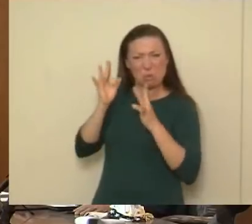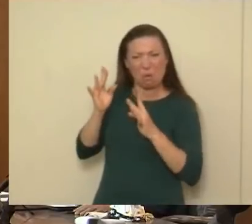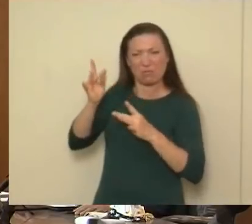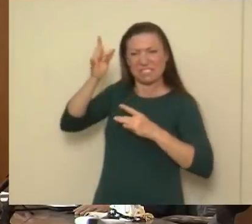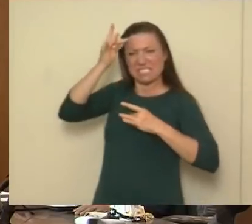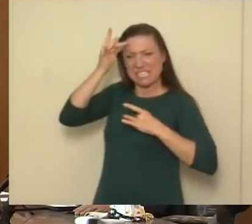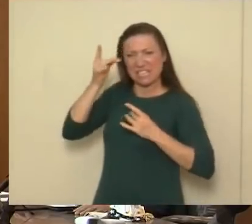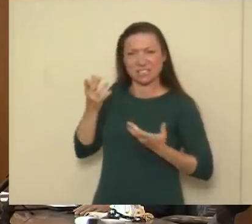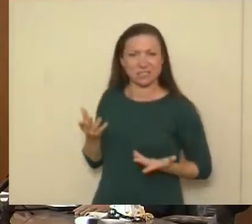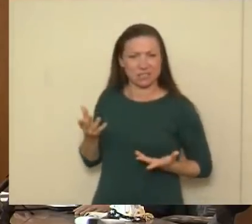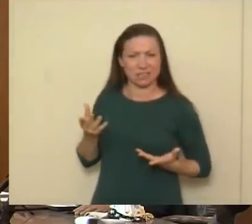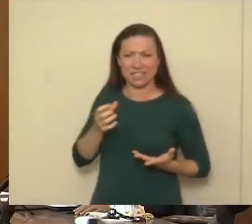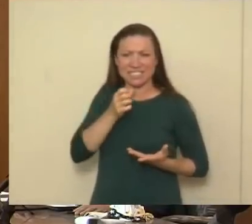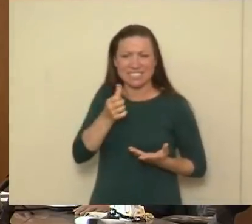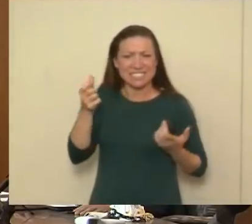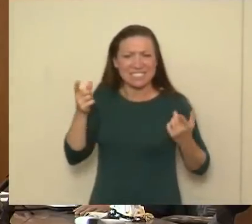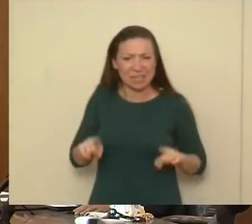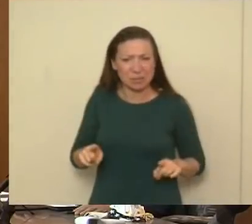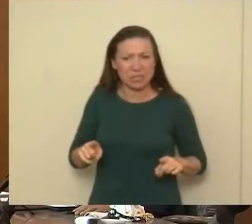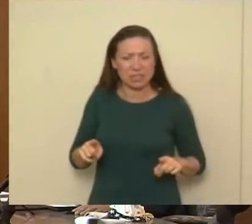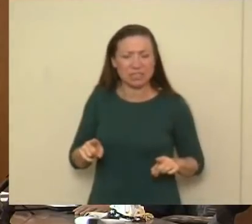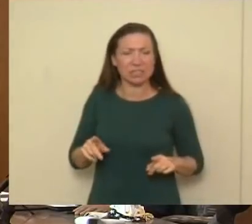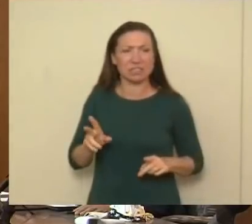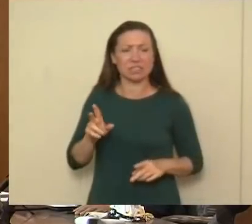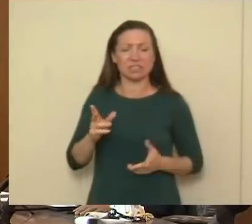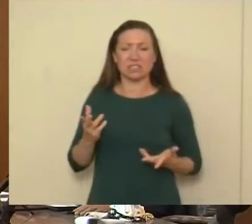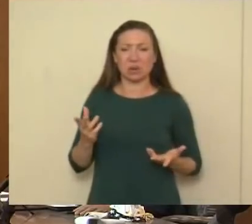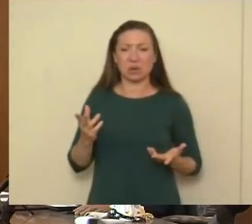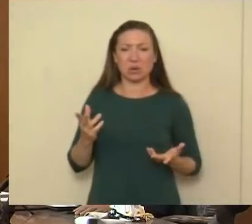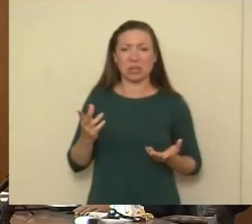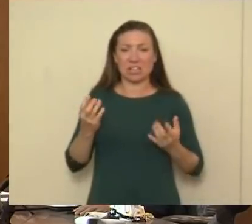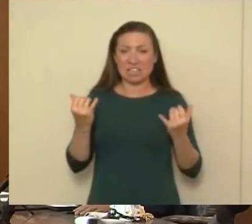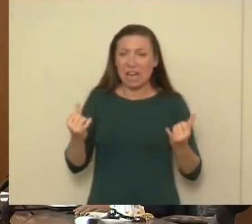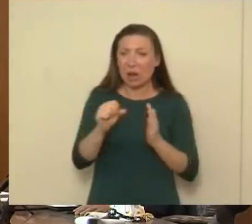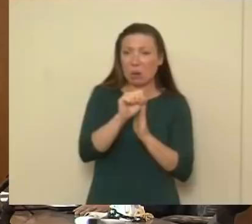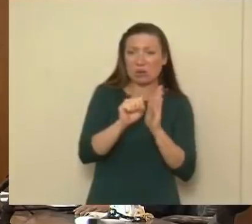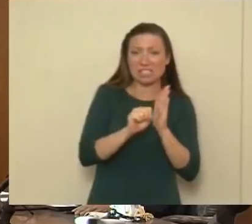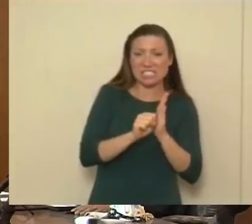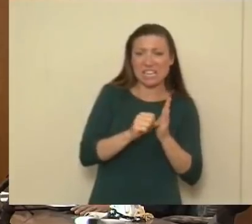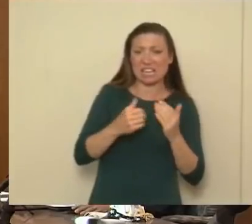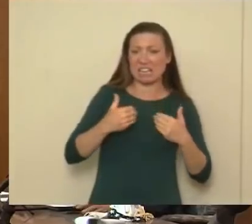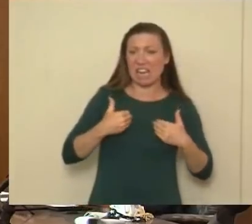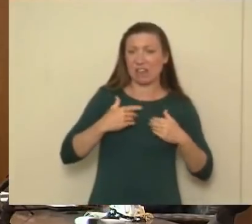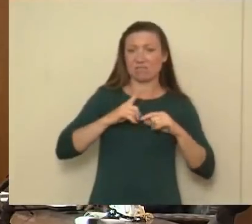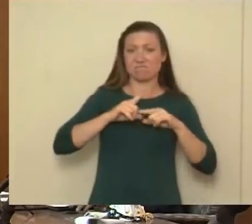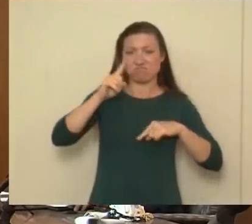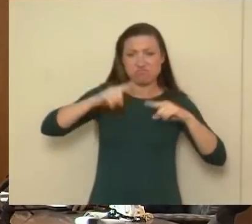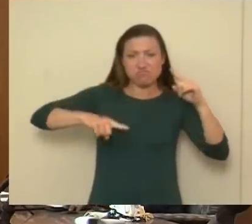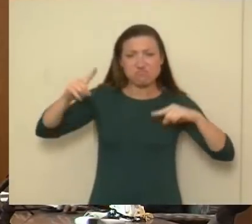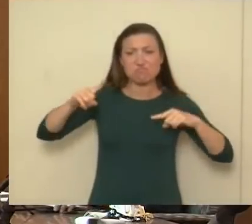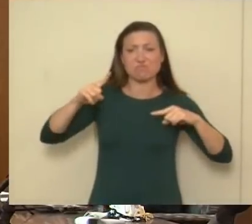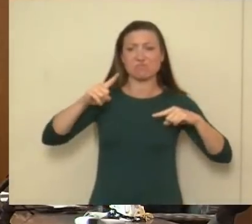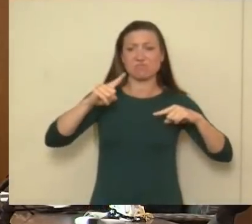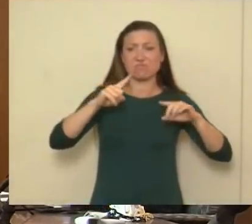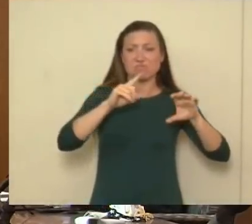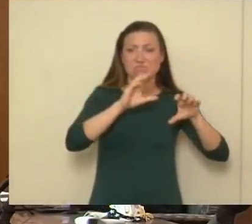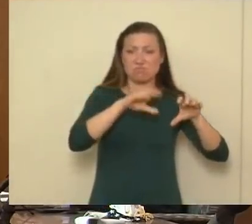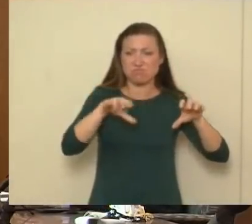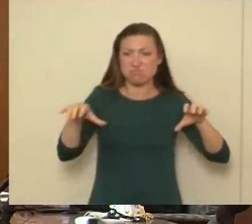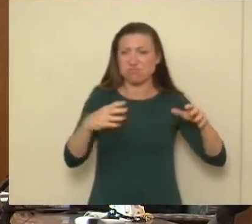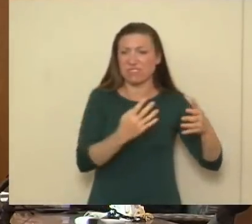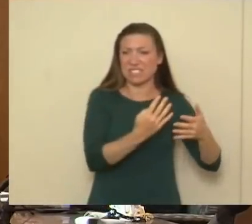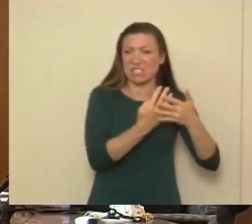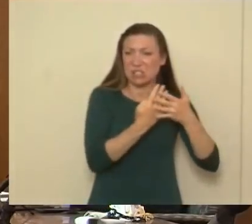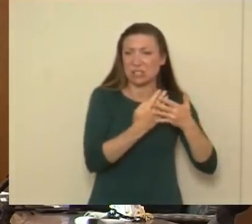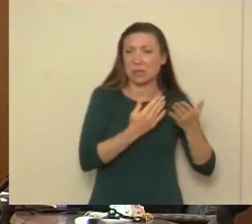deal with facilities that also house federal inmates as well as privately operated businesses may